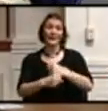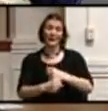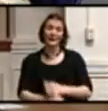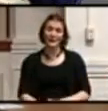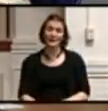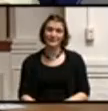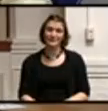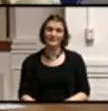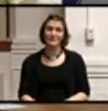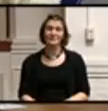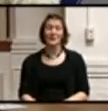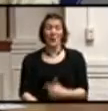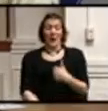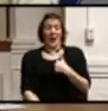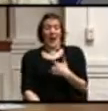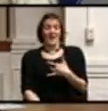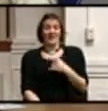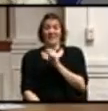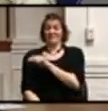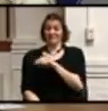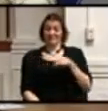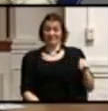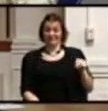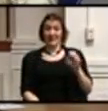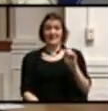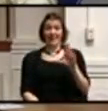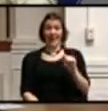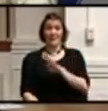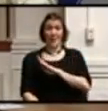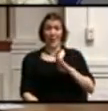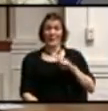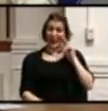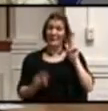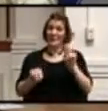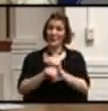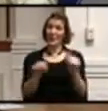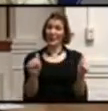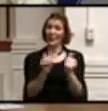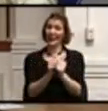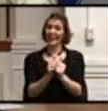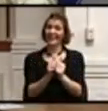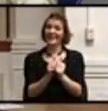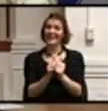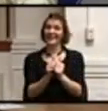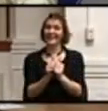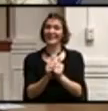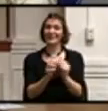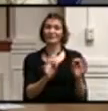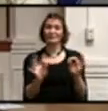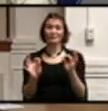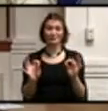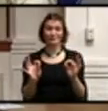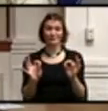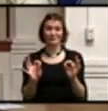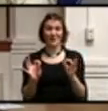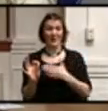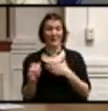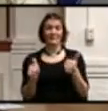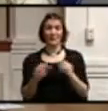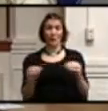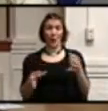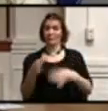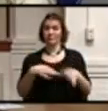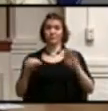And at least speaking for myself, I can say that I look forward to continuing to working with everybody who's on the board here and with everybody